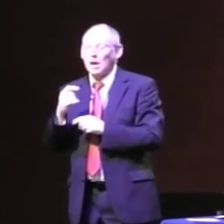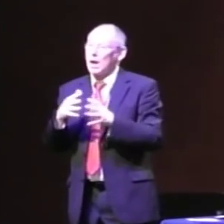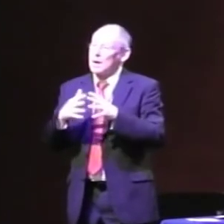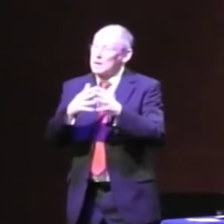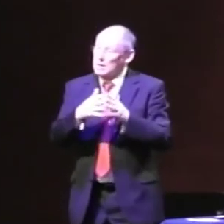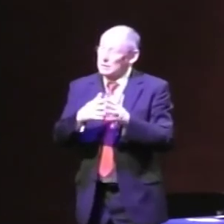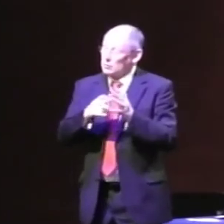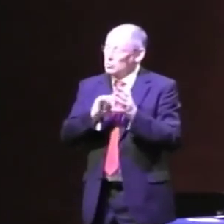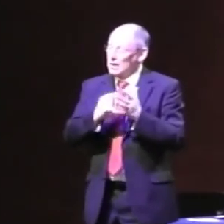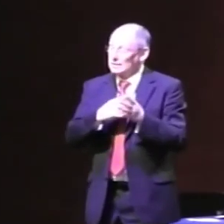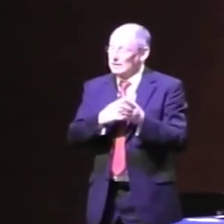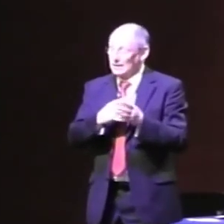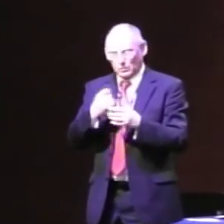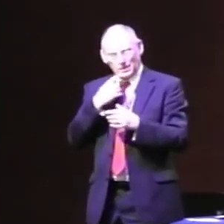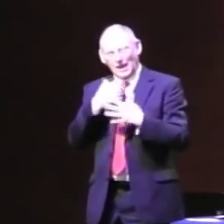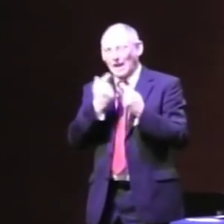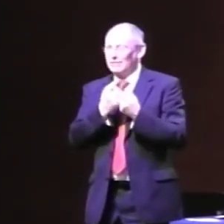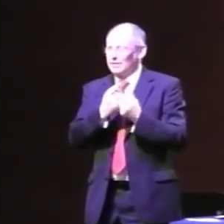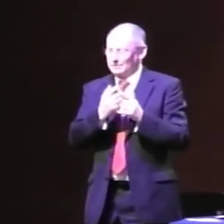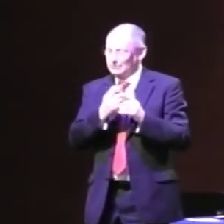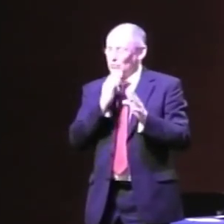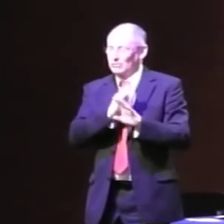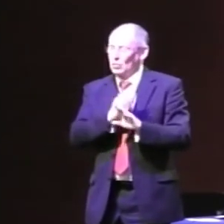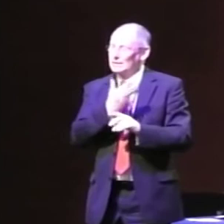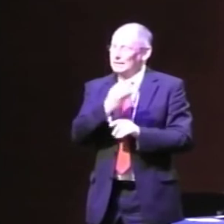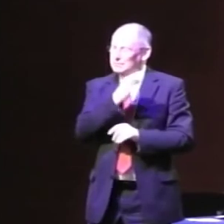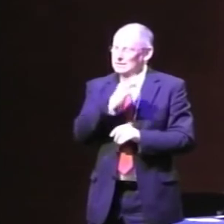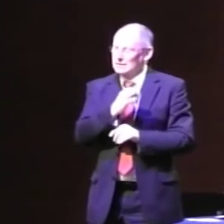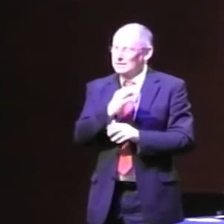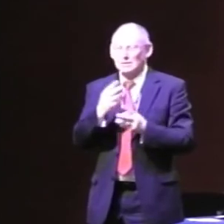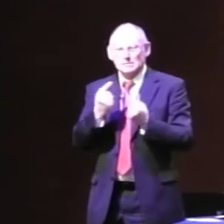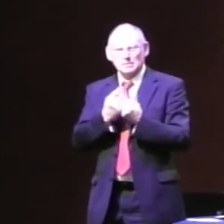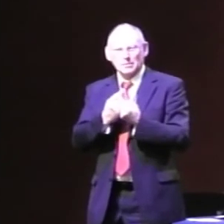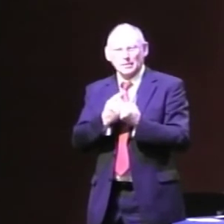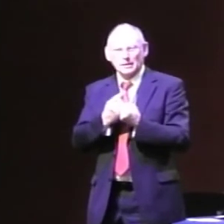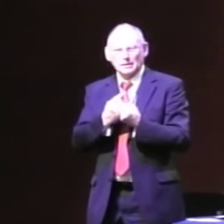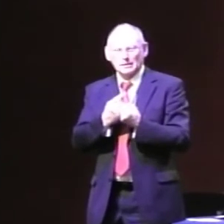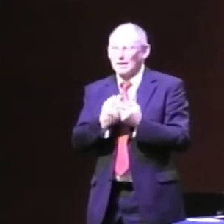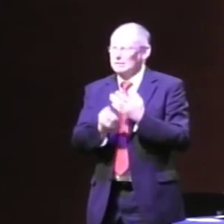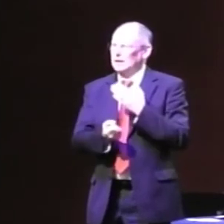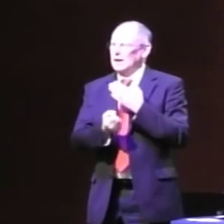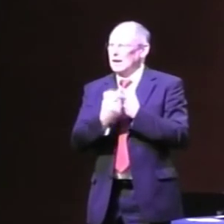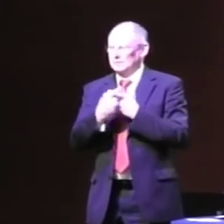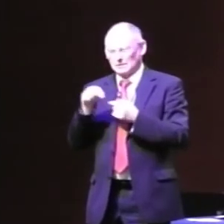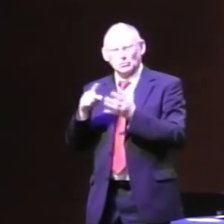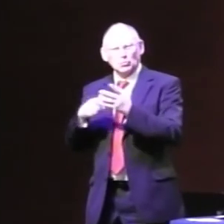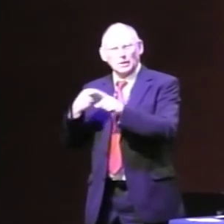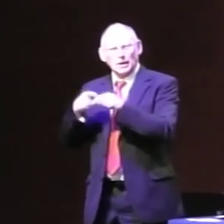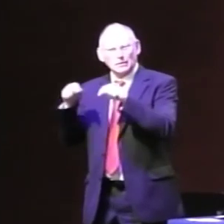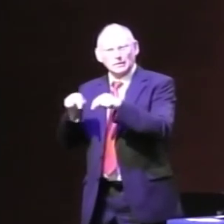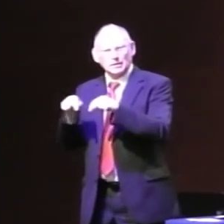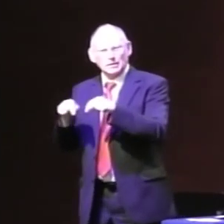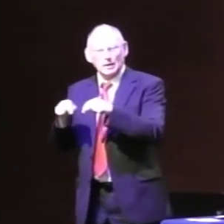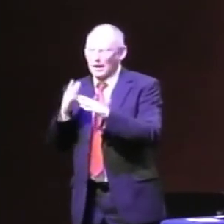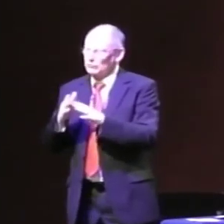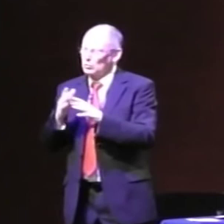where we tend to think everyone's private, it's only 9%. So there's something massively happening in the UK, and we need to